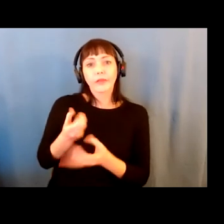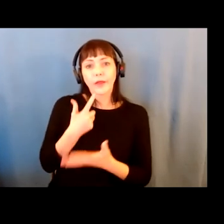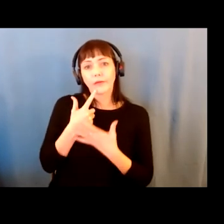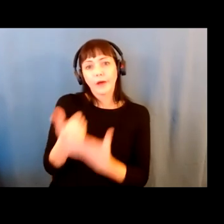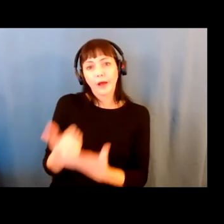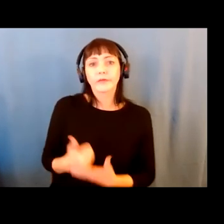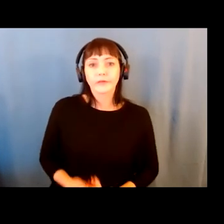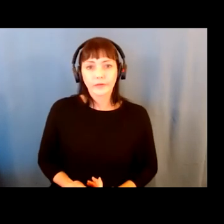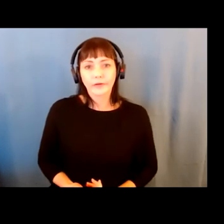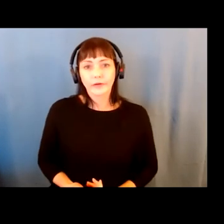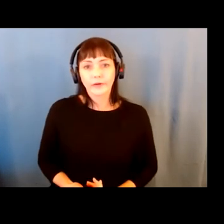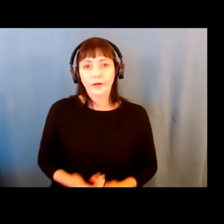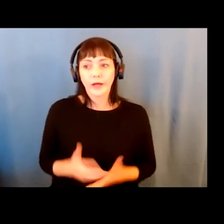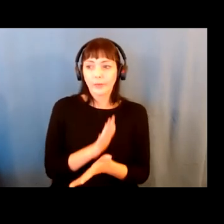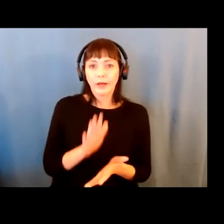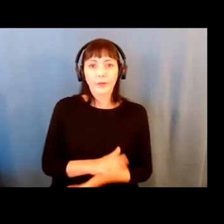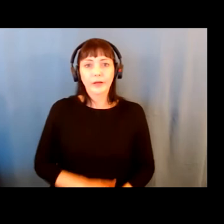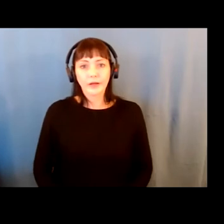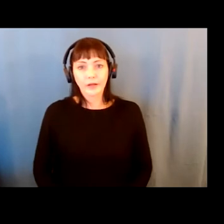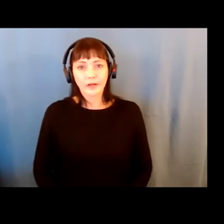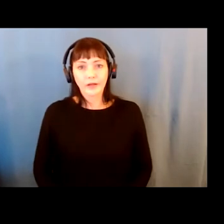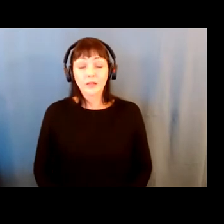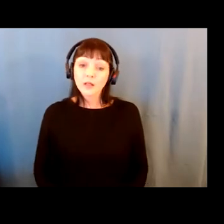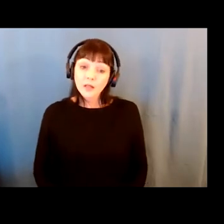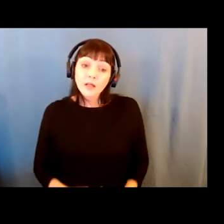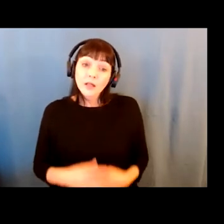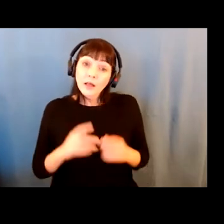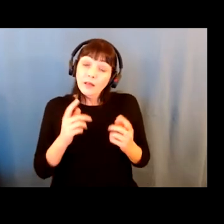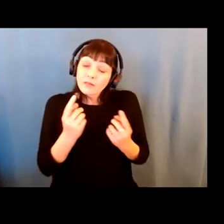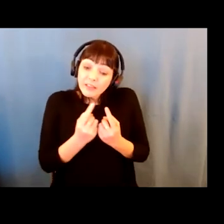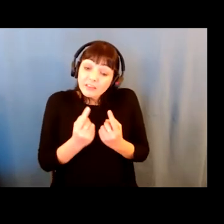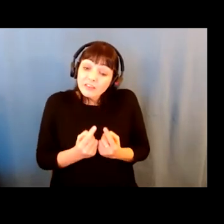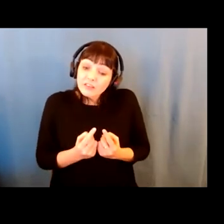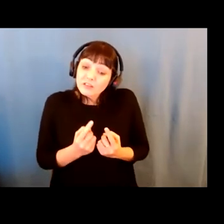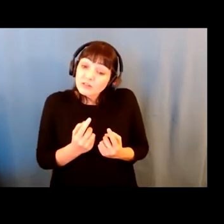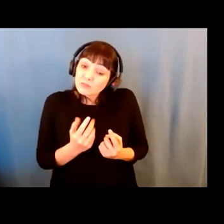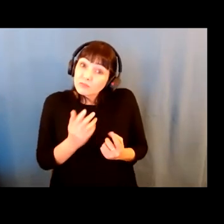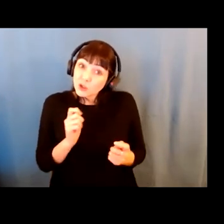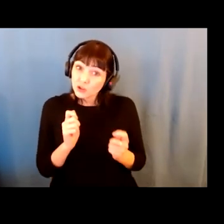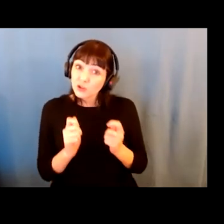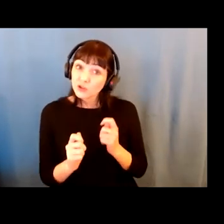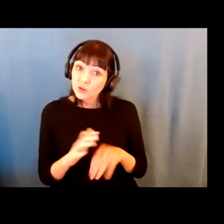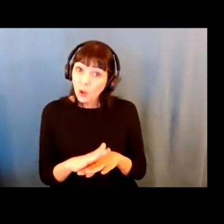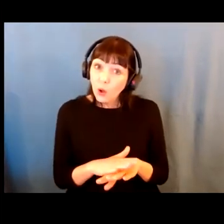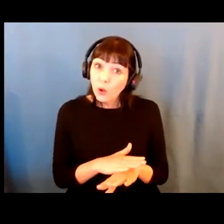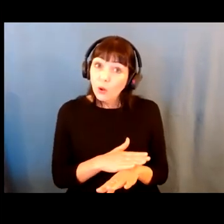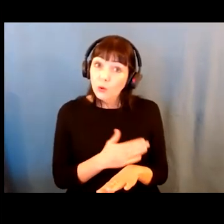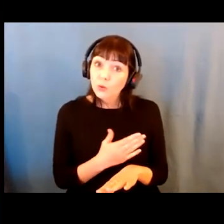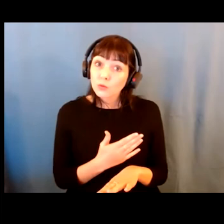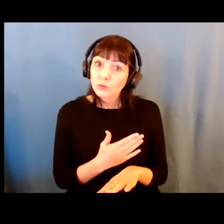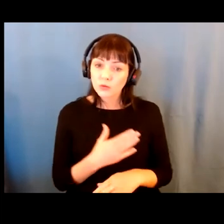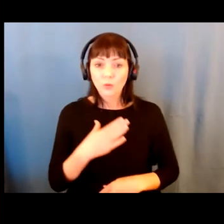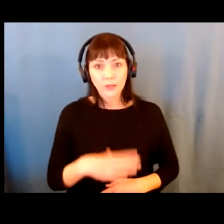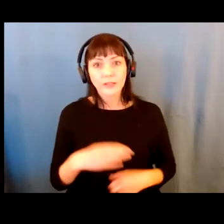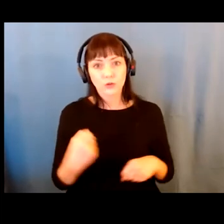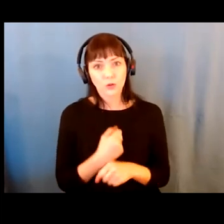for the opportunity. And I think things are changing ever so slowly, and I mean, there's still a lot to be done, and there's a